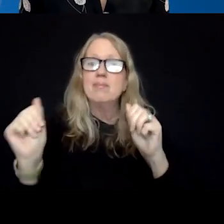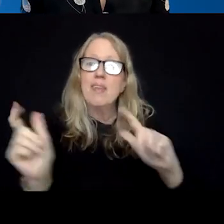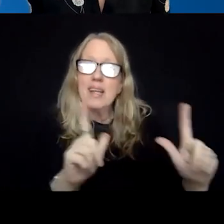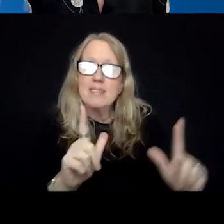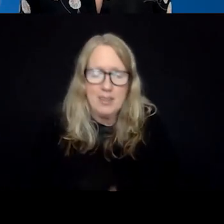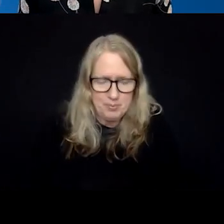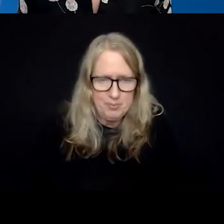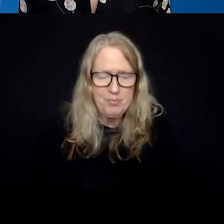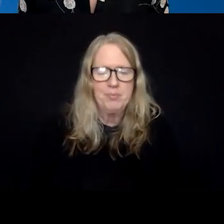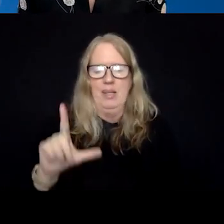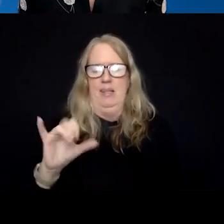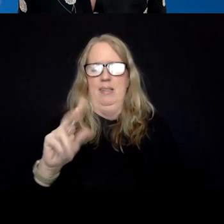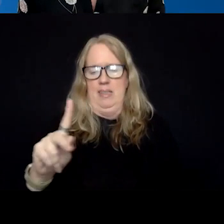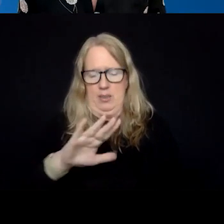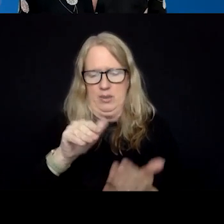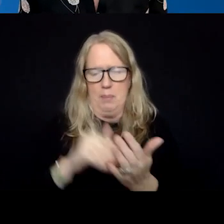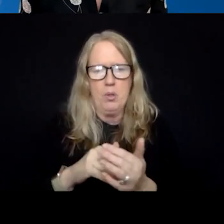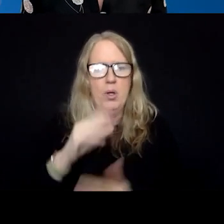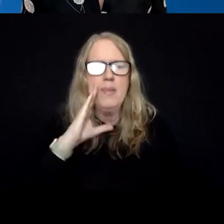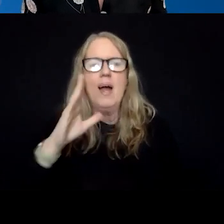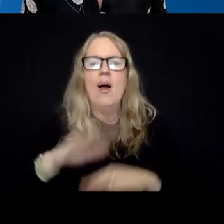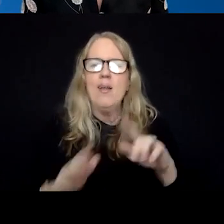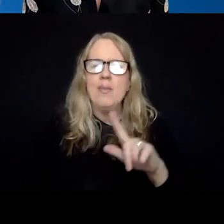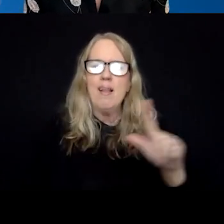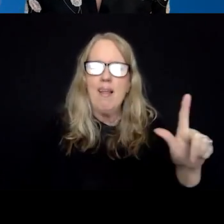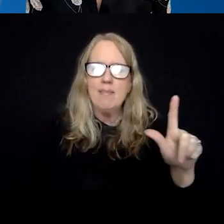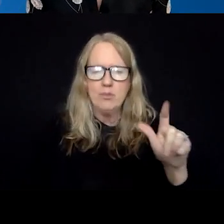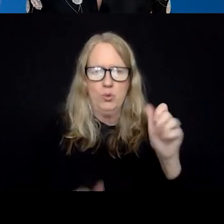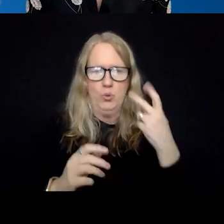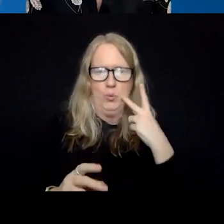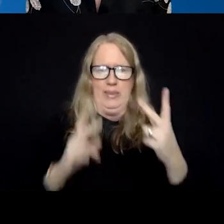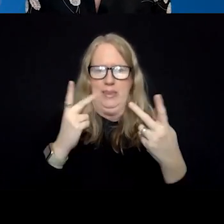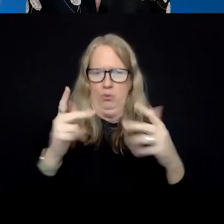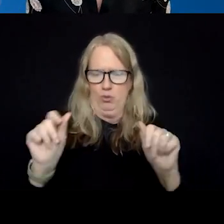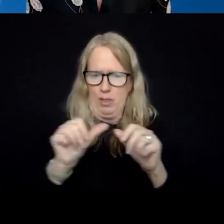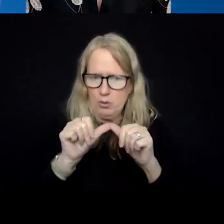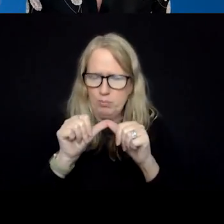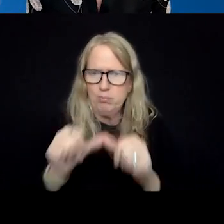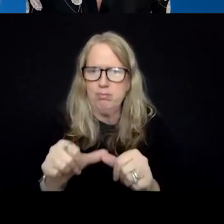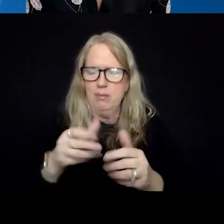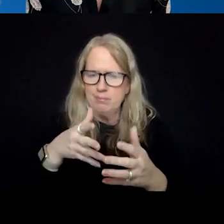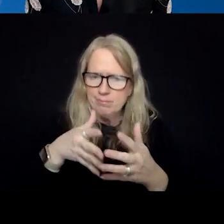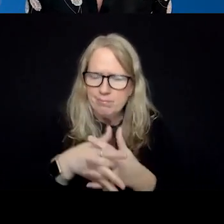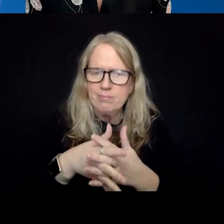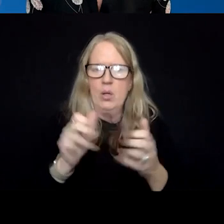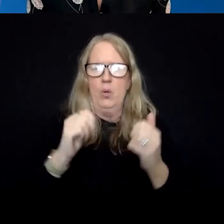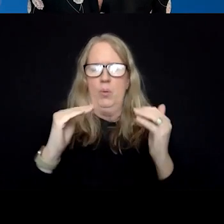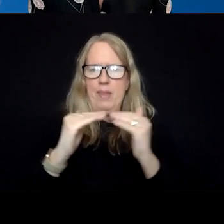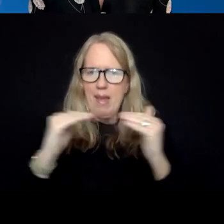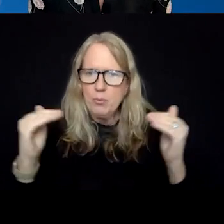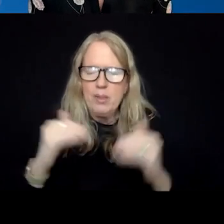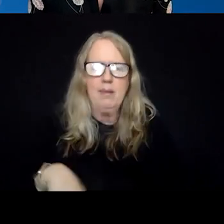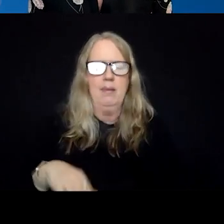So the Link Center's key activities, you'll see on the left-hand side that we're trying to stay rooted in with an equity lens